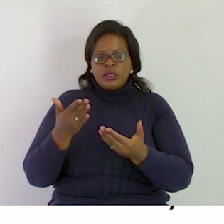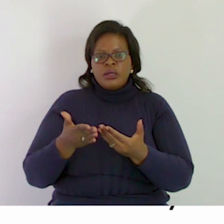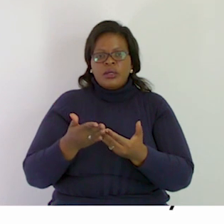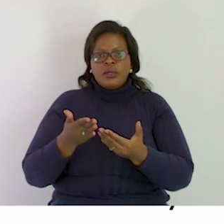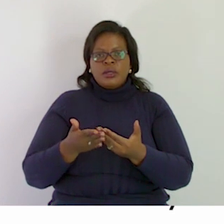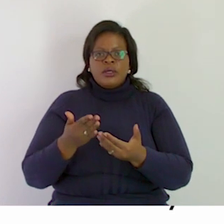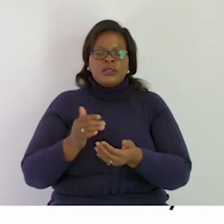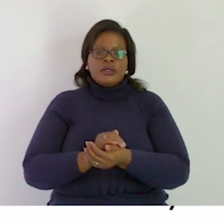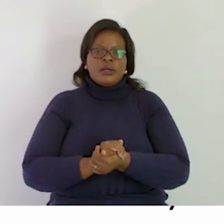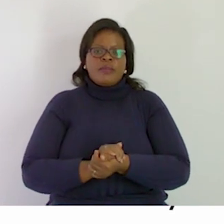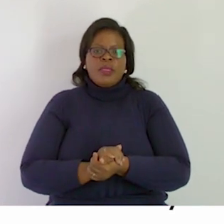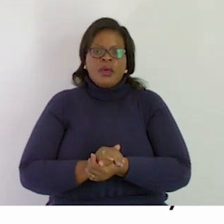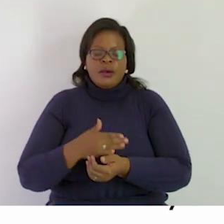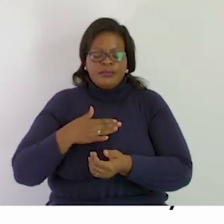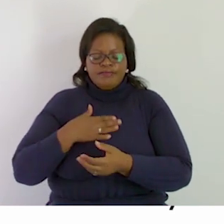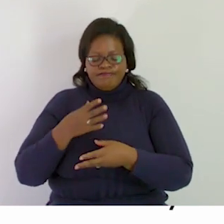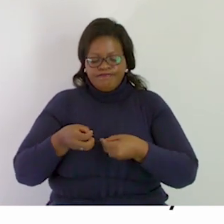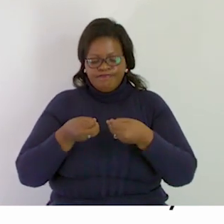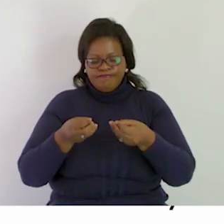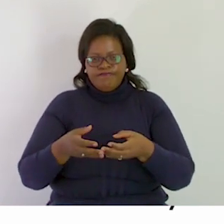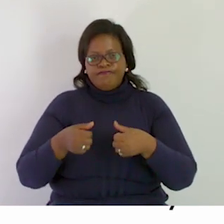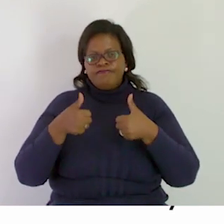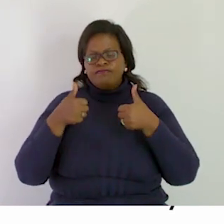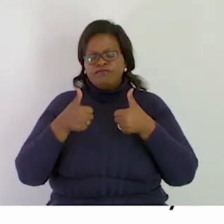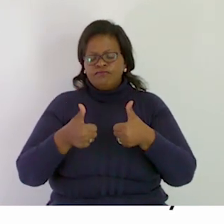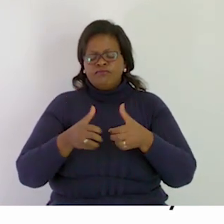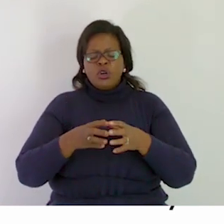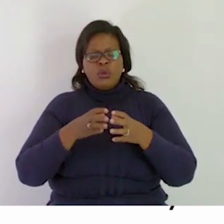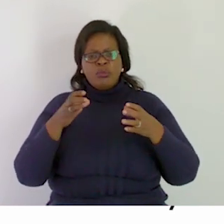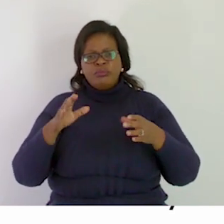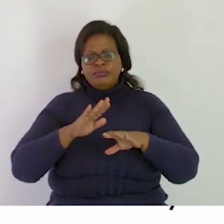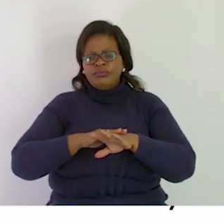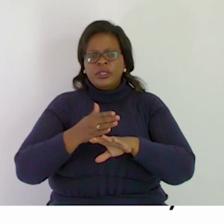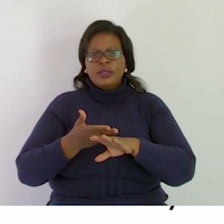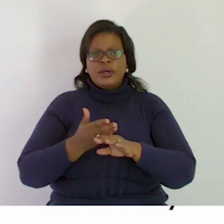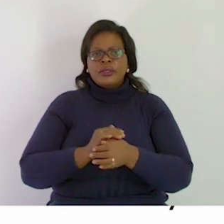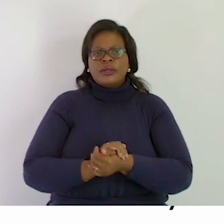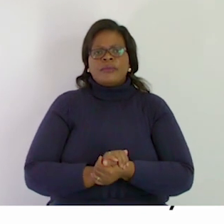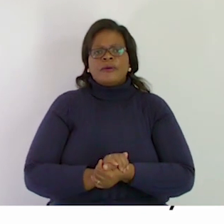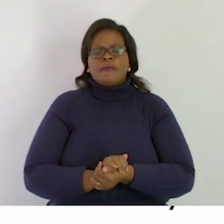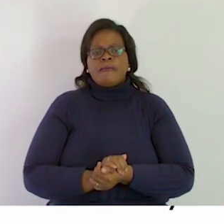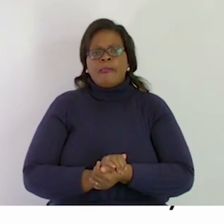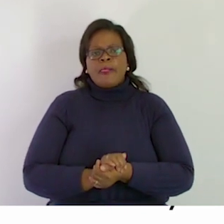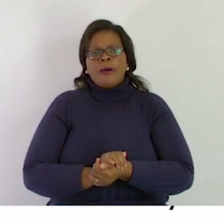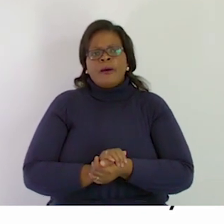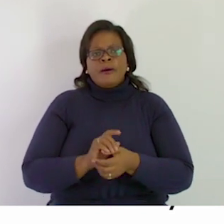a big hint. Okay, let's look at activity 1.